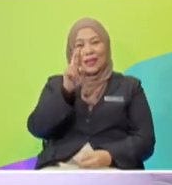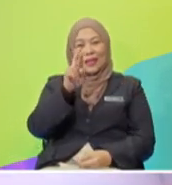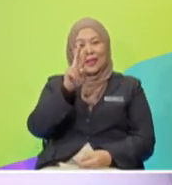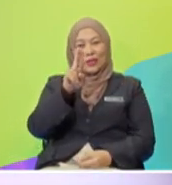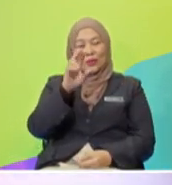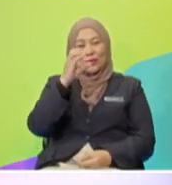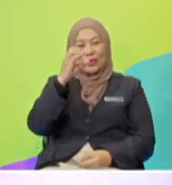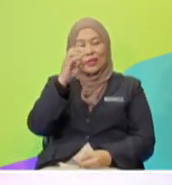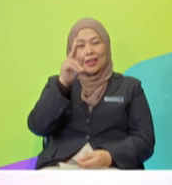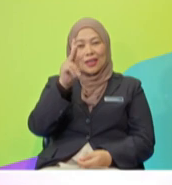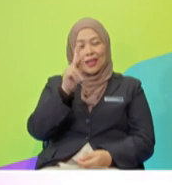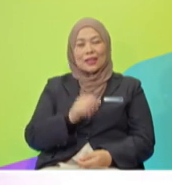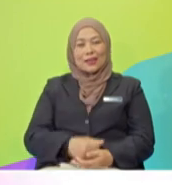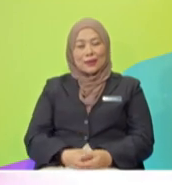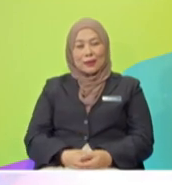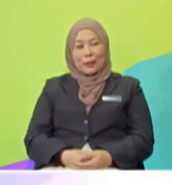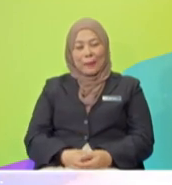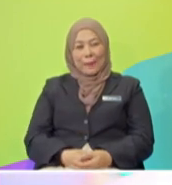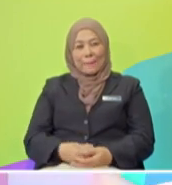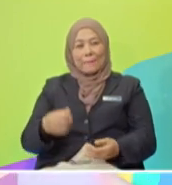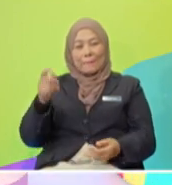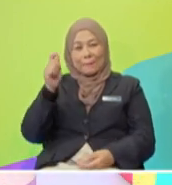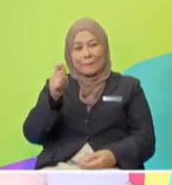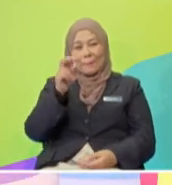T-R-U-C-K. Truck.